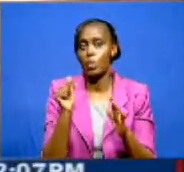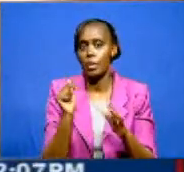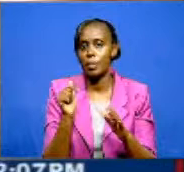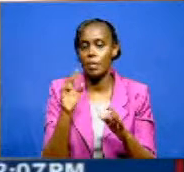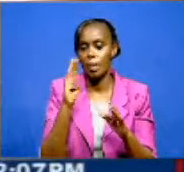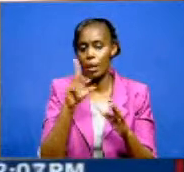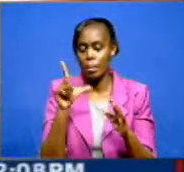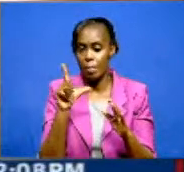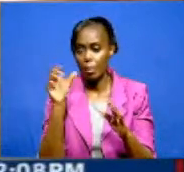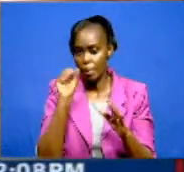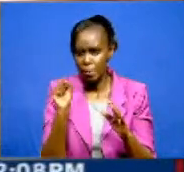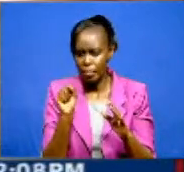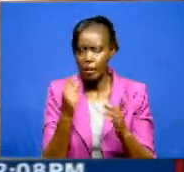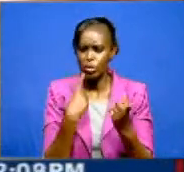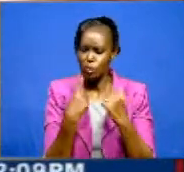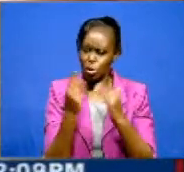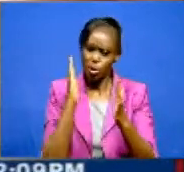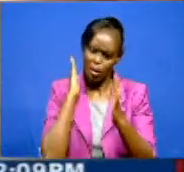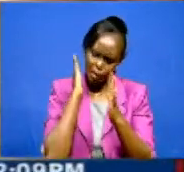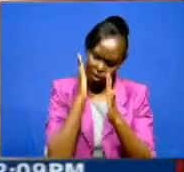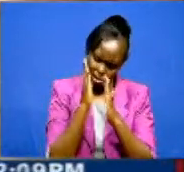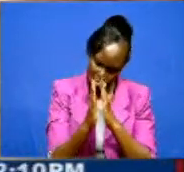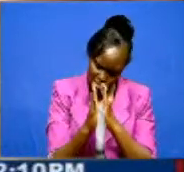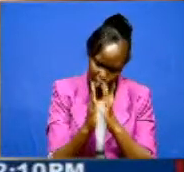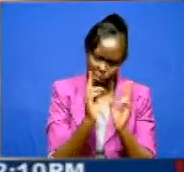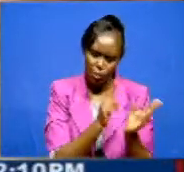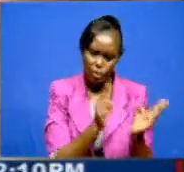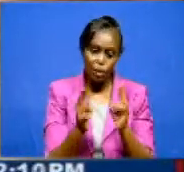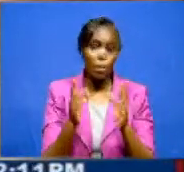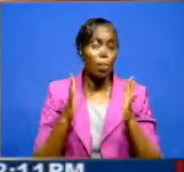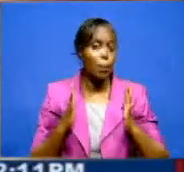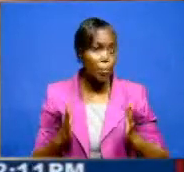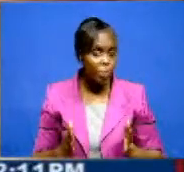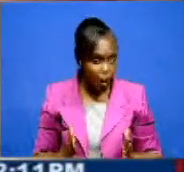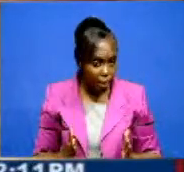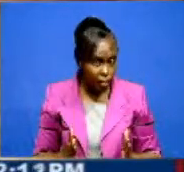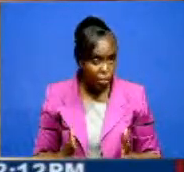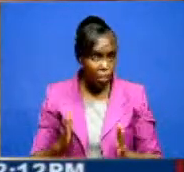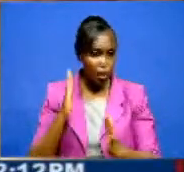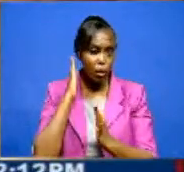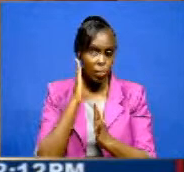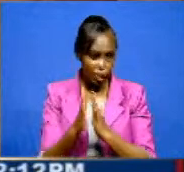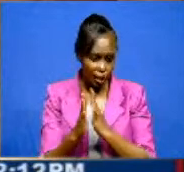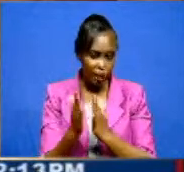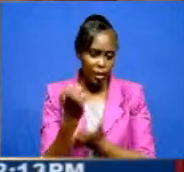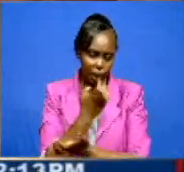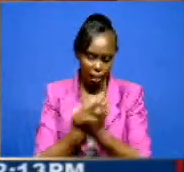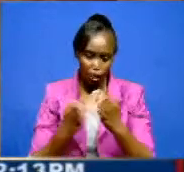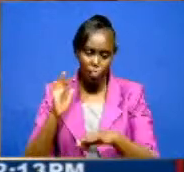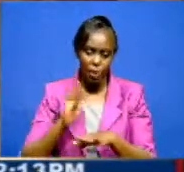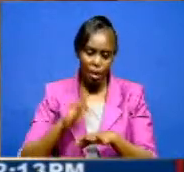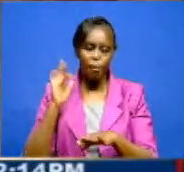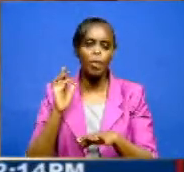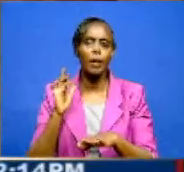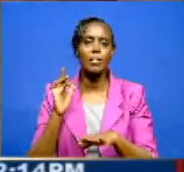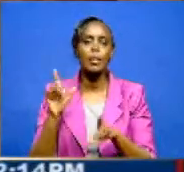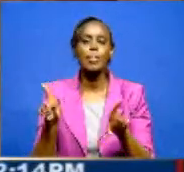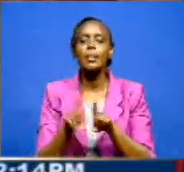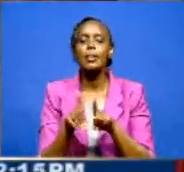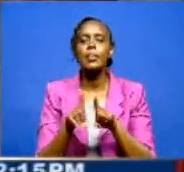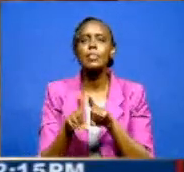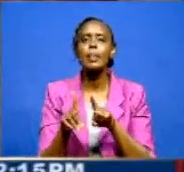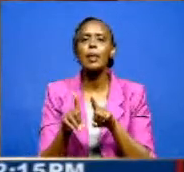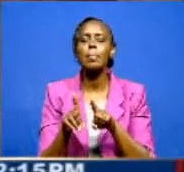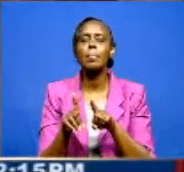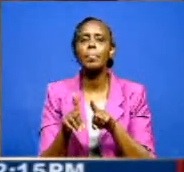of bills that speak directly to the common mwananchi, they speak directly to the economy, and they speak directly to